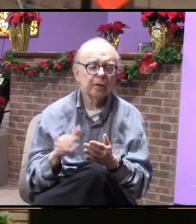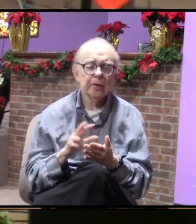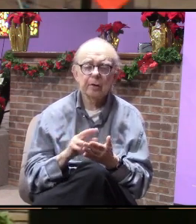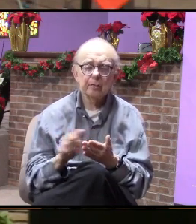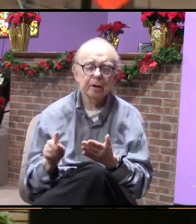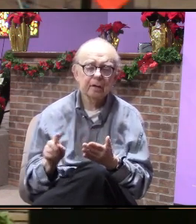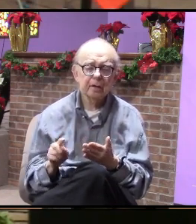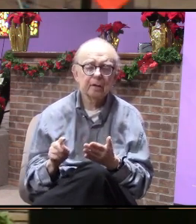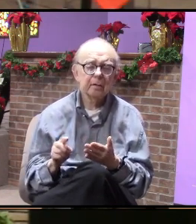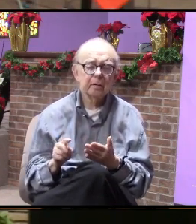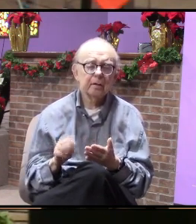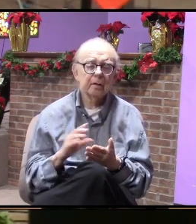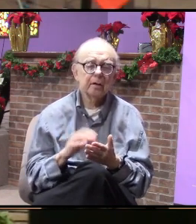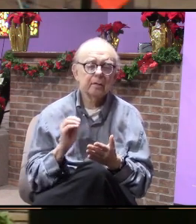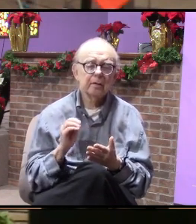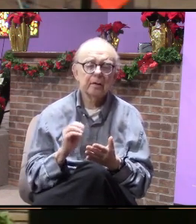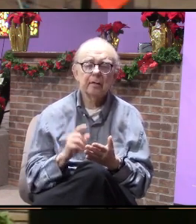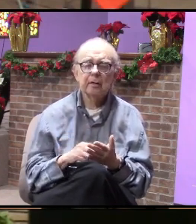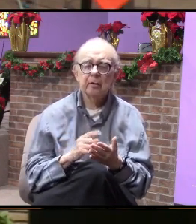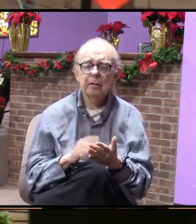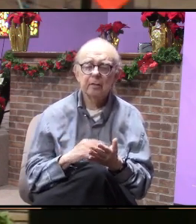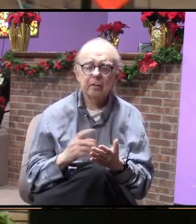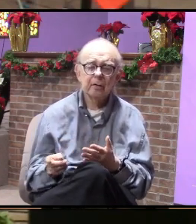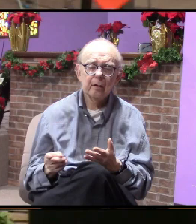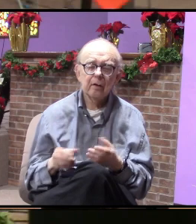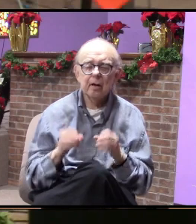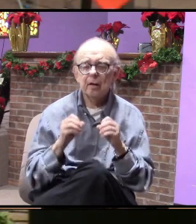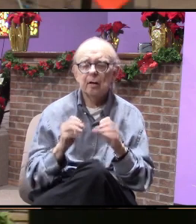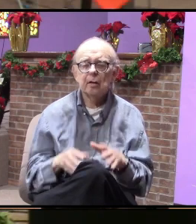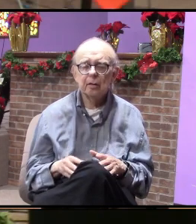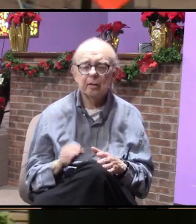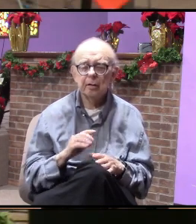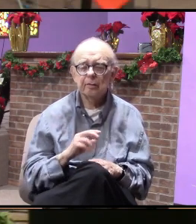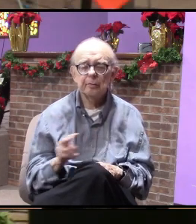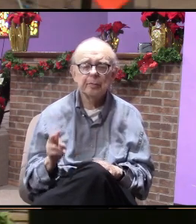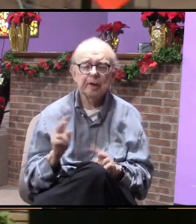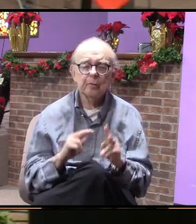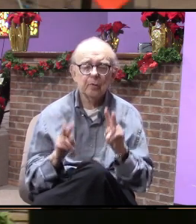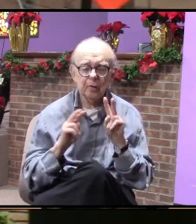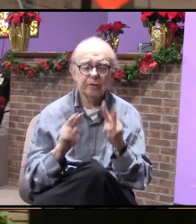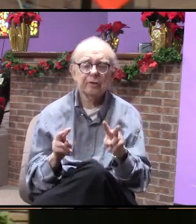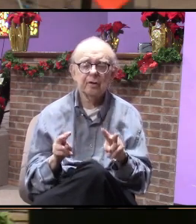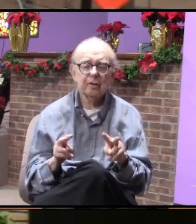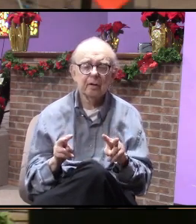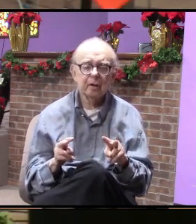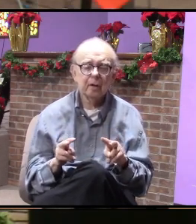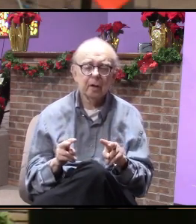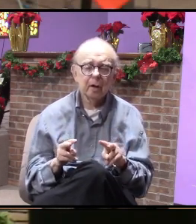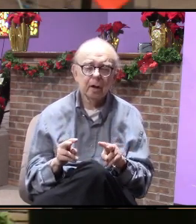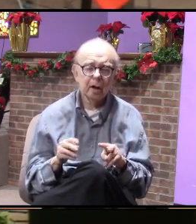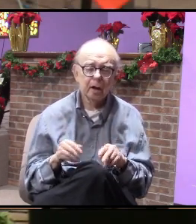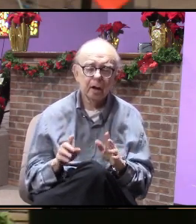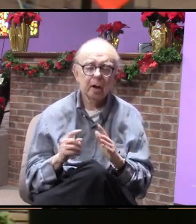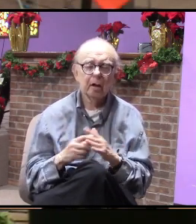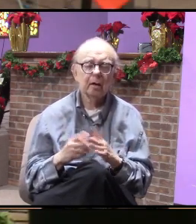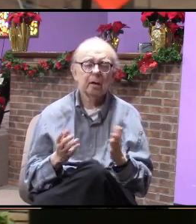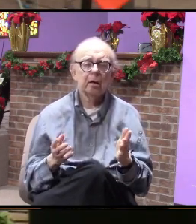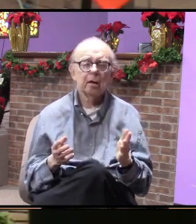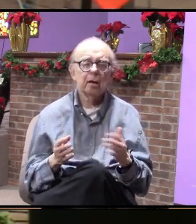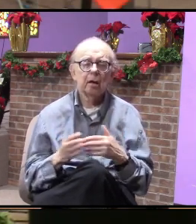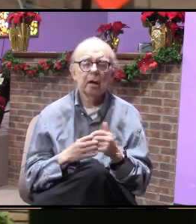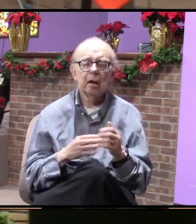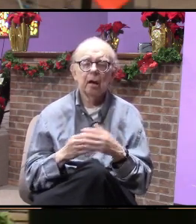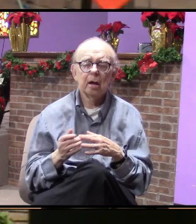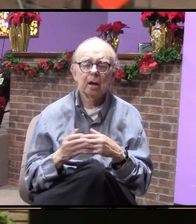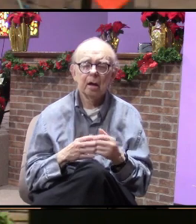week. And they found out that sometimes they were losing their viewership and all of the things. So let's start